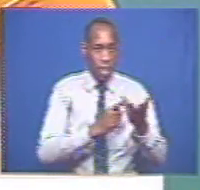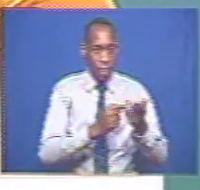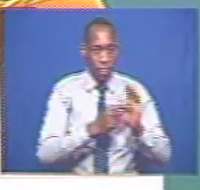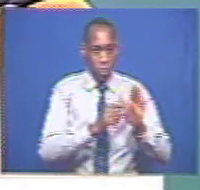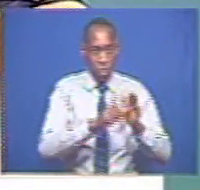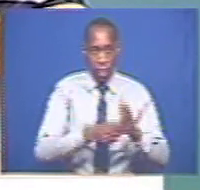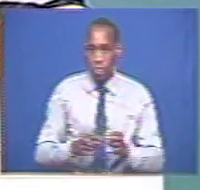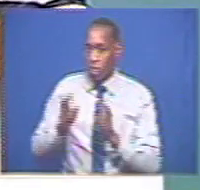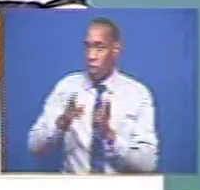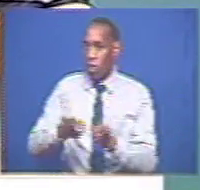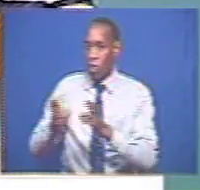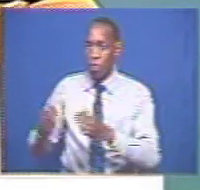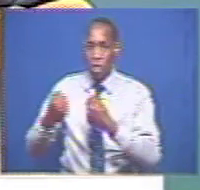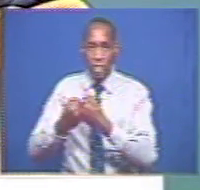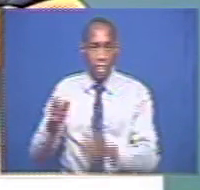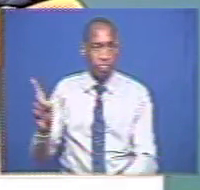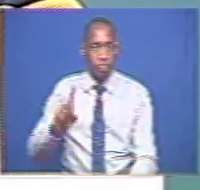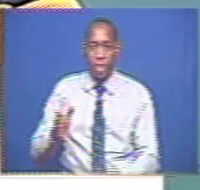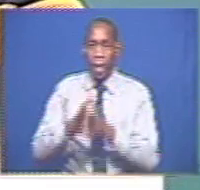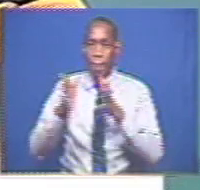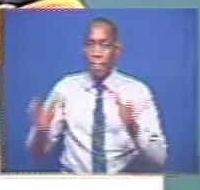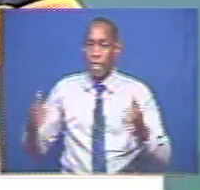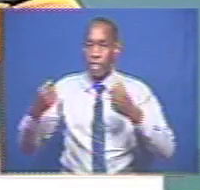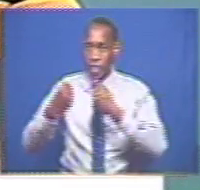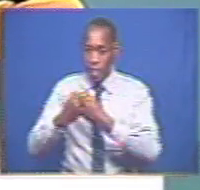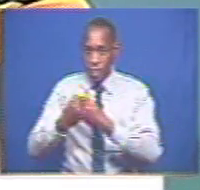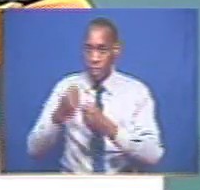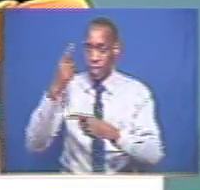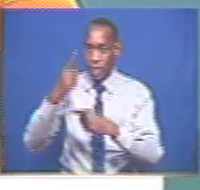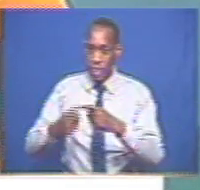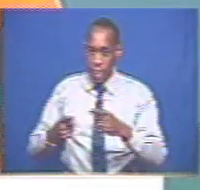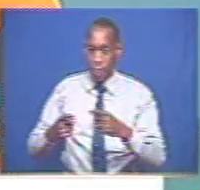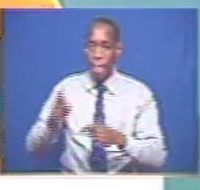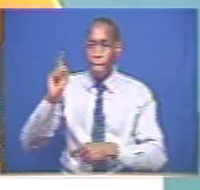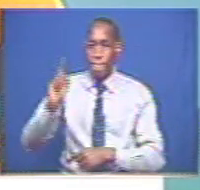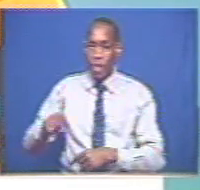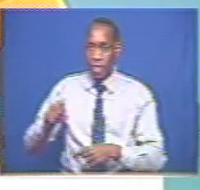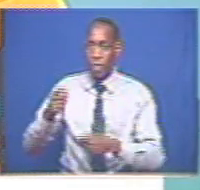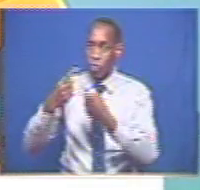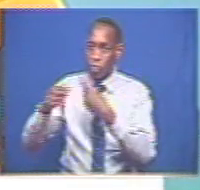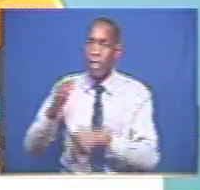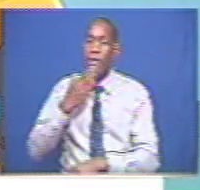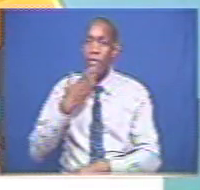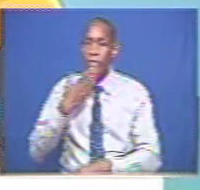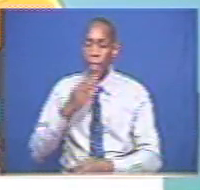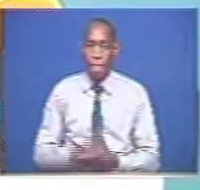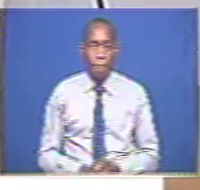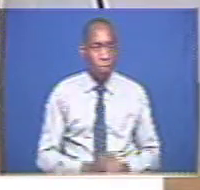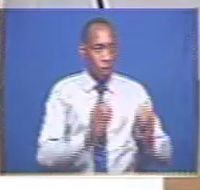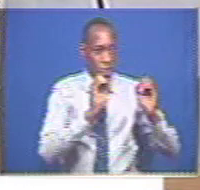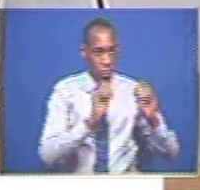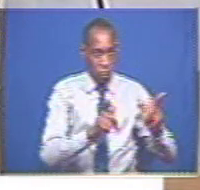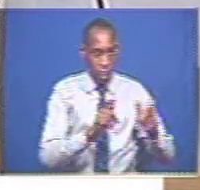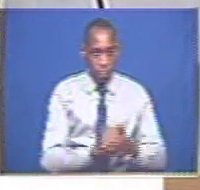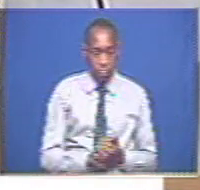it's not a normal match for us. It's the biggest match for us in the year, and it's a must-win match for AFC Leopards. All right, and for